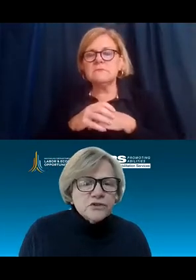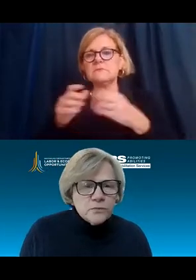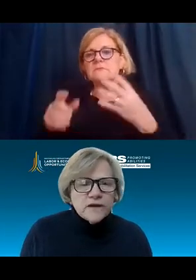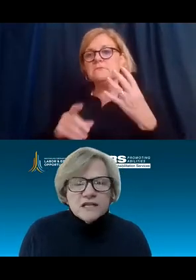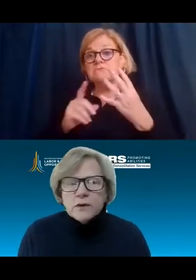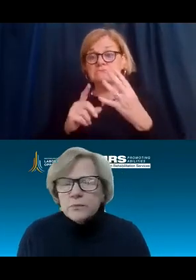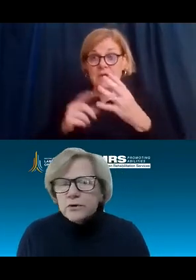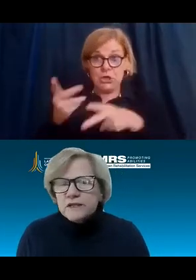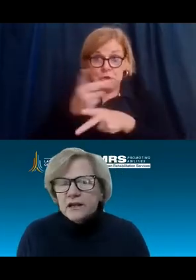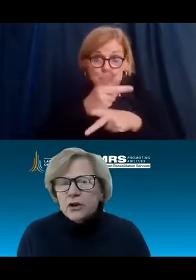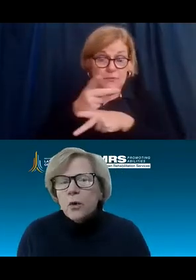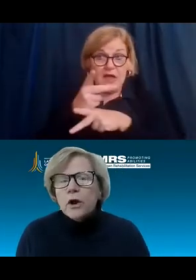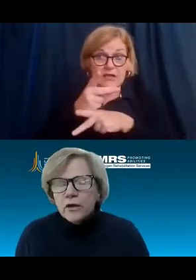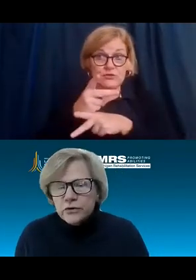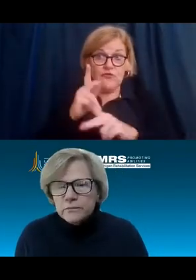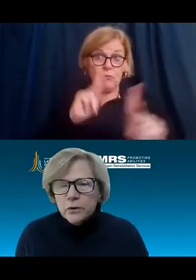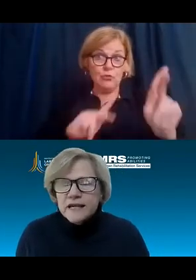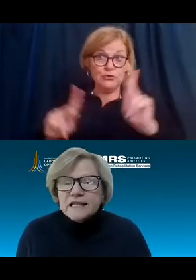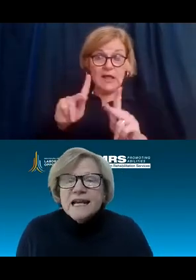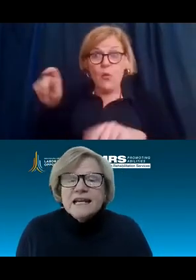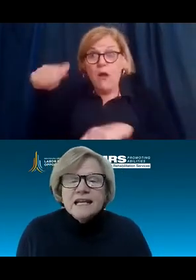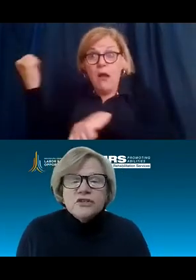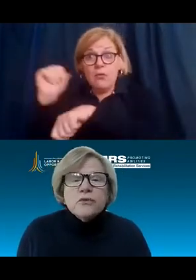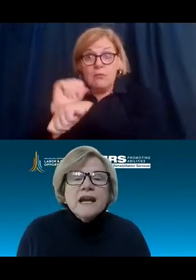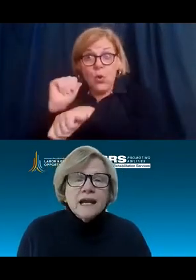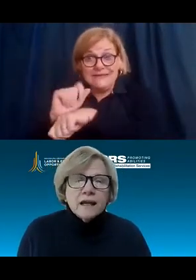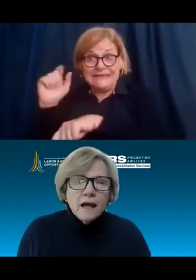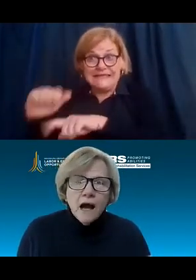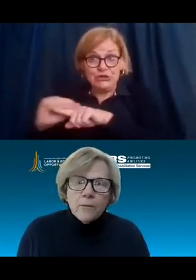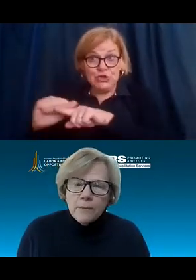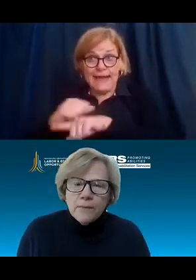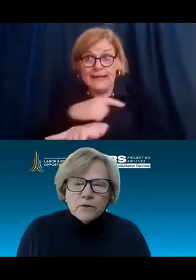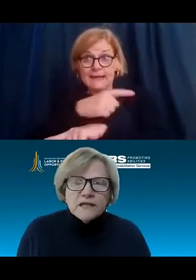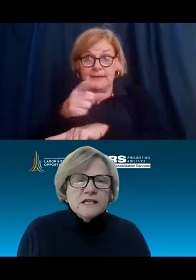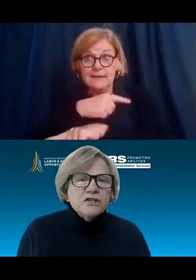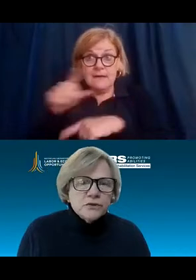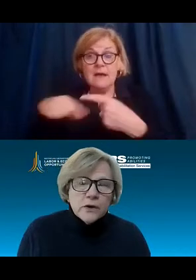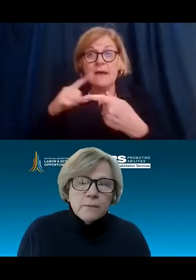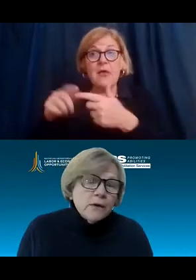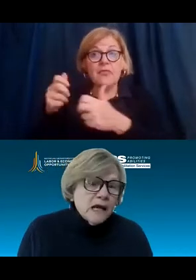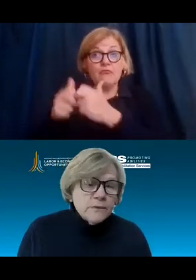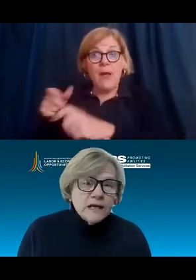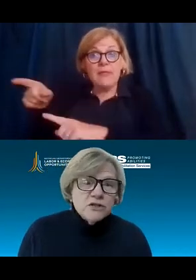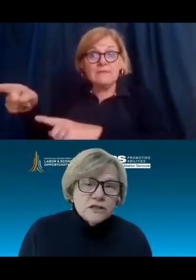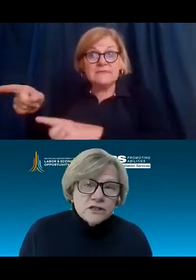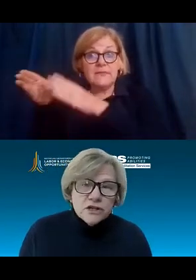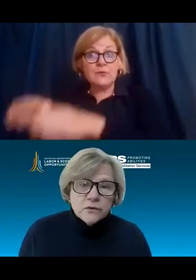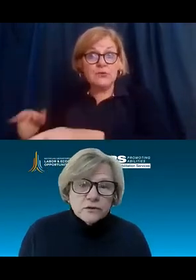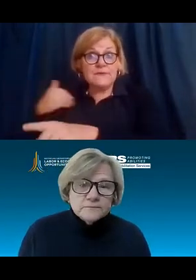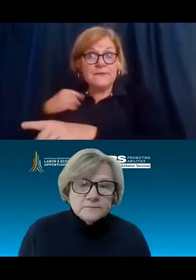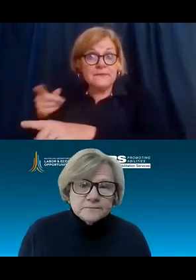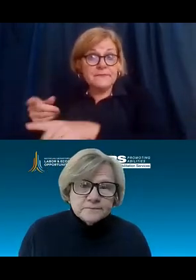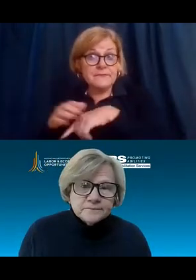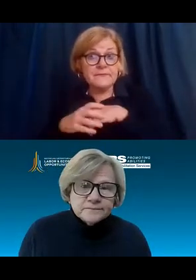do supervisory personnel or other employees need training about the issues or about accommodations in